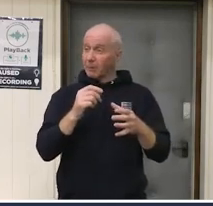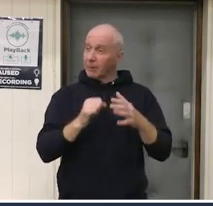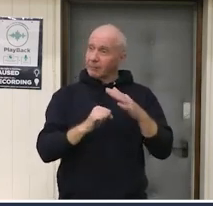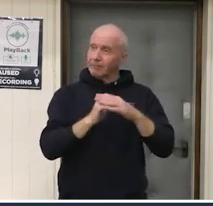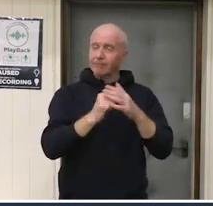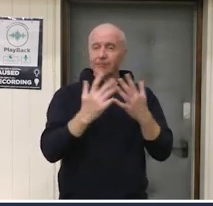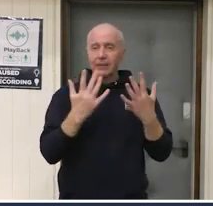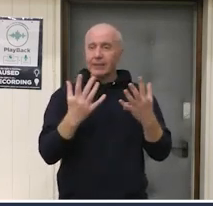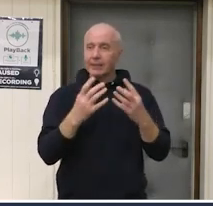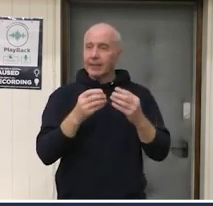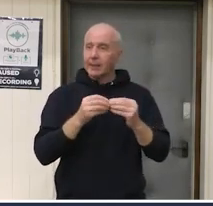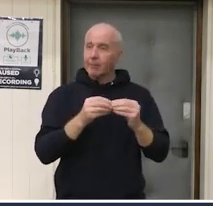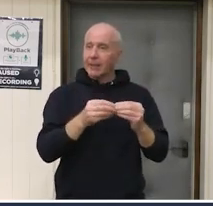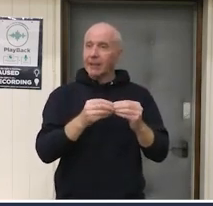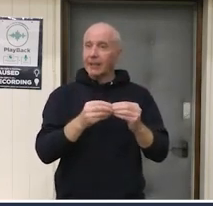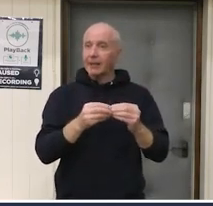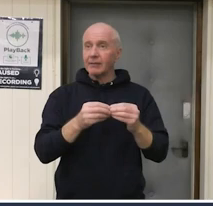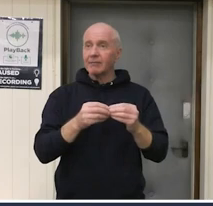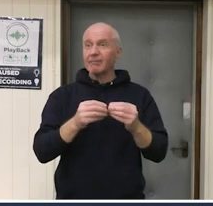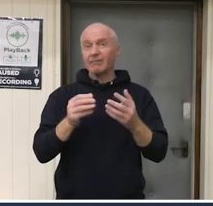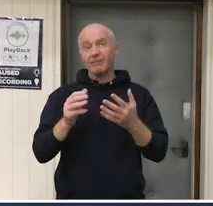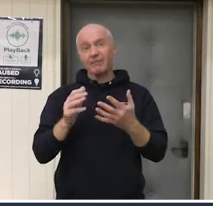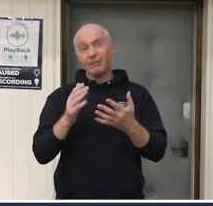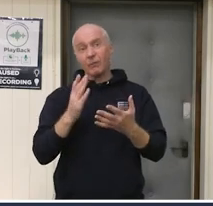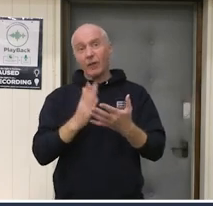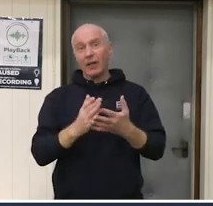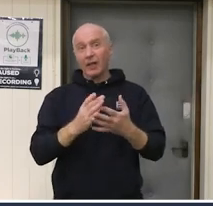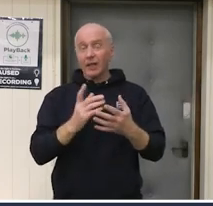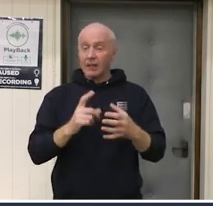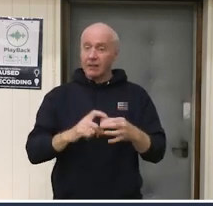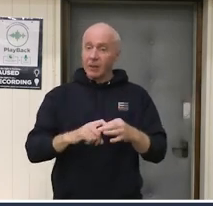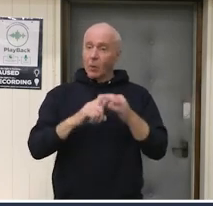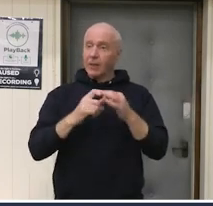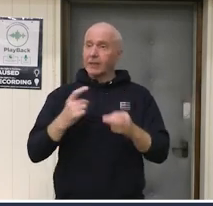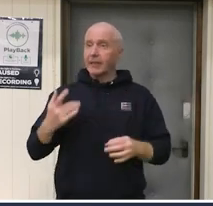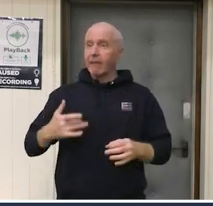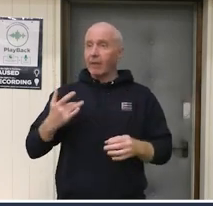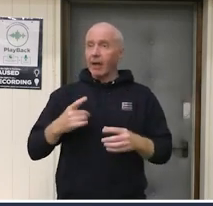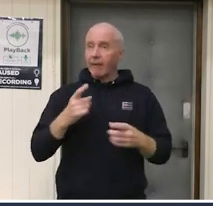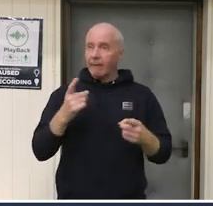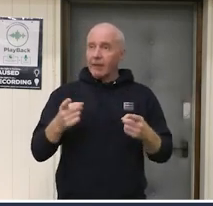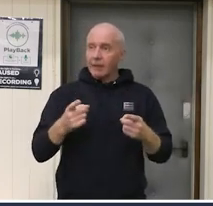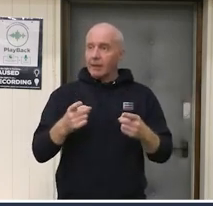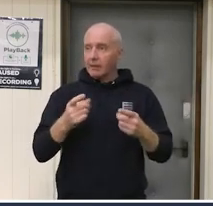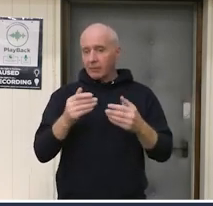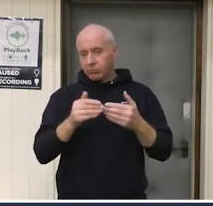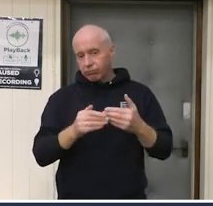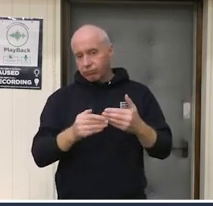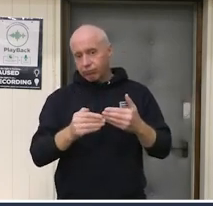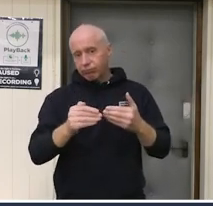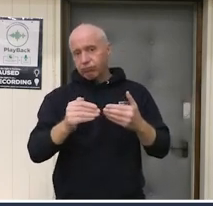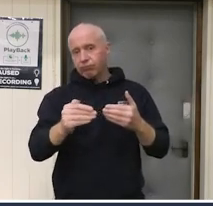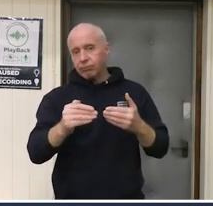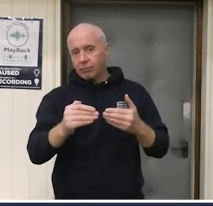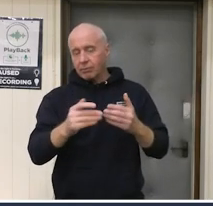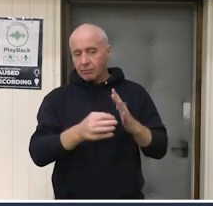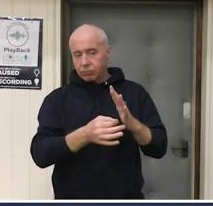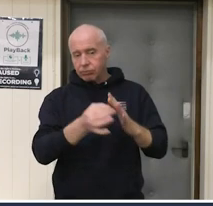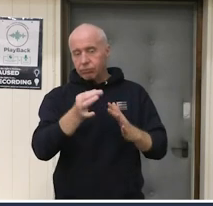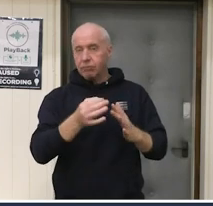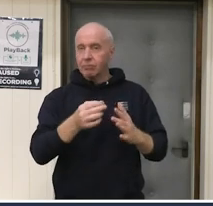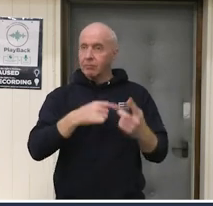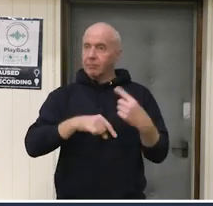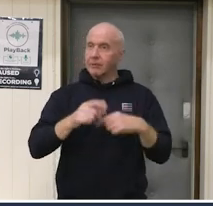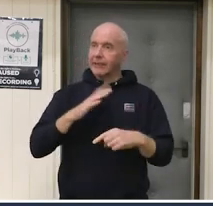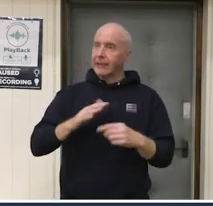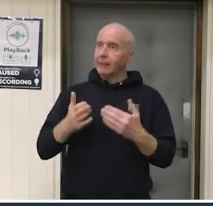lives and a lot of qualities of life to improve. And so we're going to need more energy as we get through the next century.